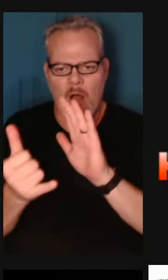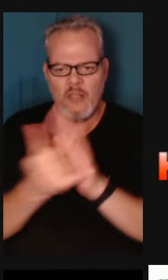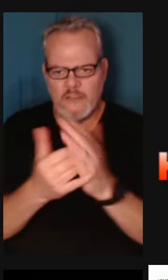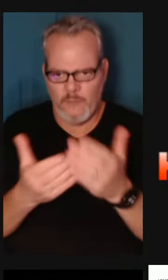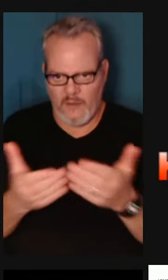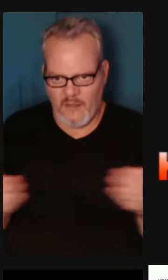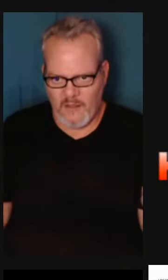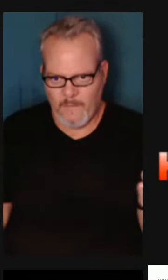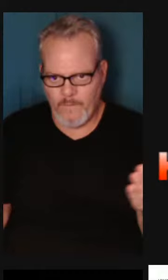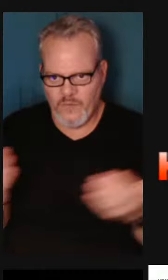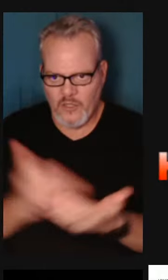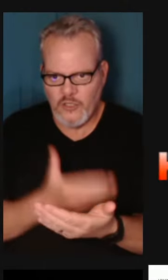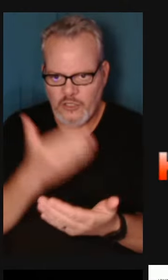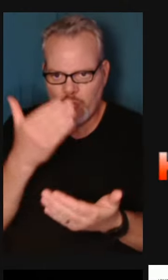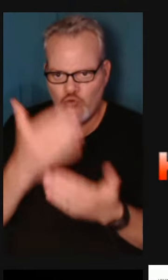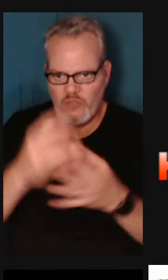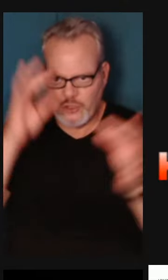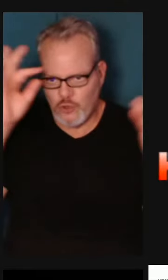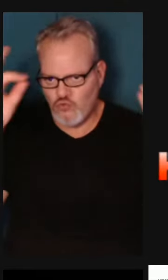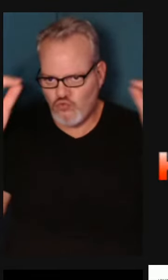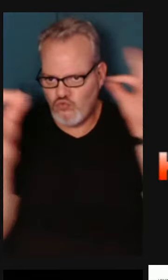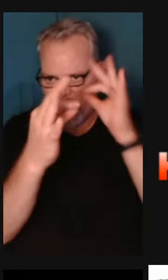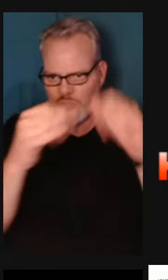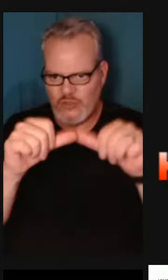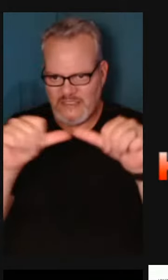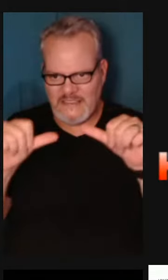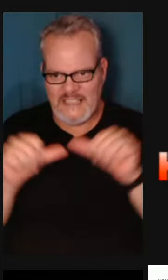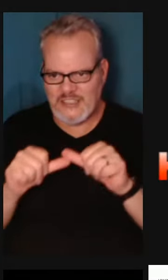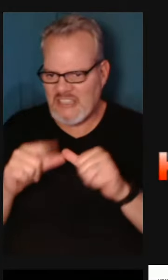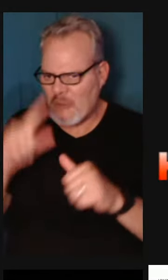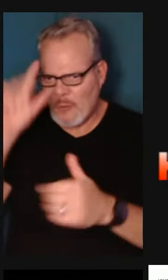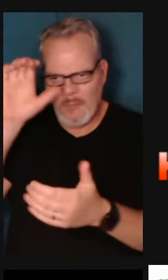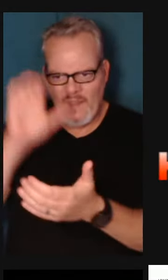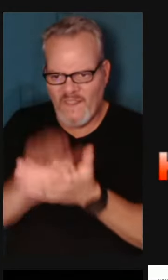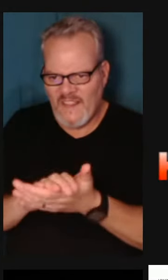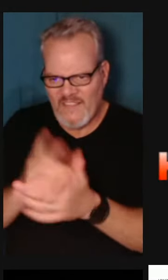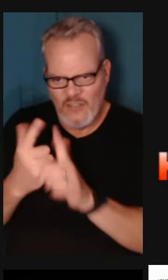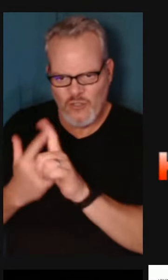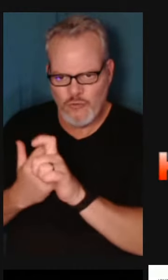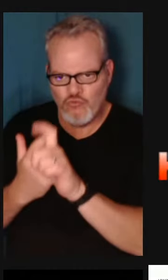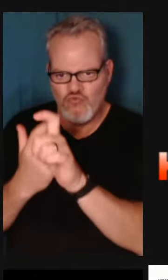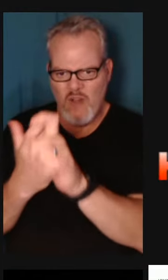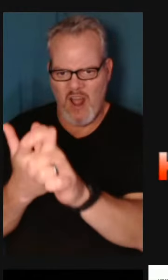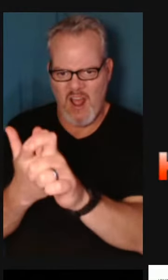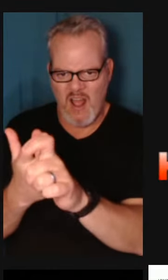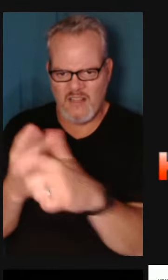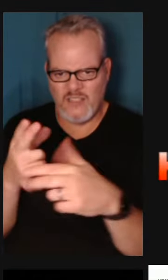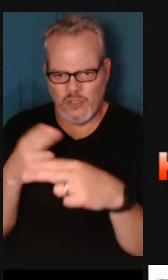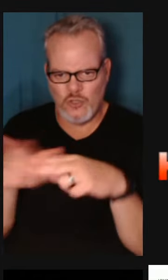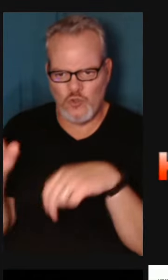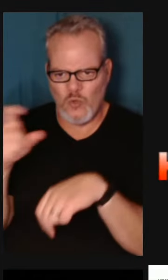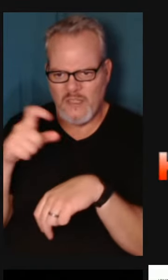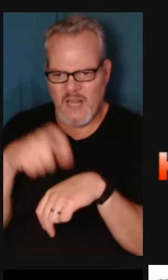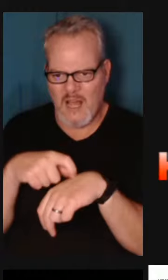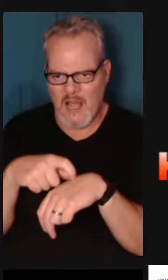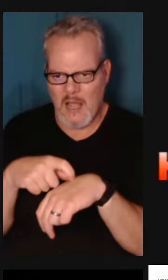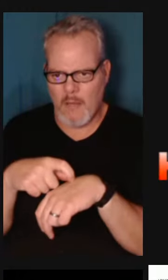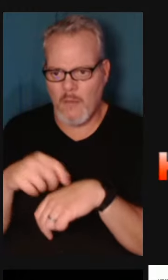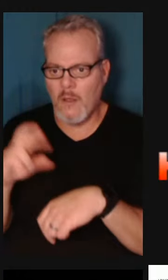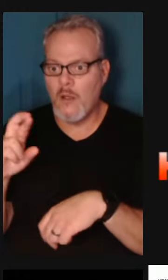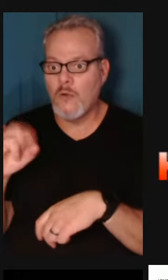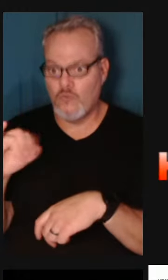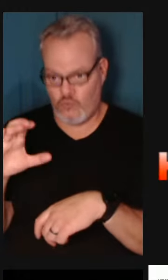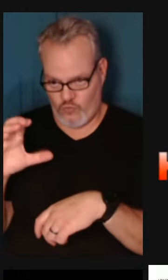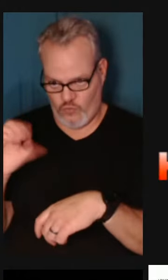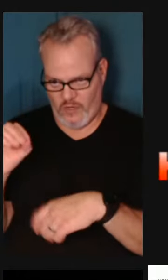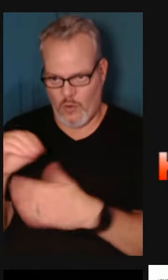He reached the ranger station, but the rangers didn't believe he could have done that run in such a short period of time. Rico had registered the